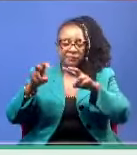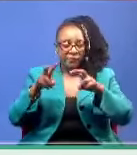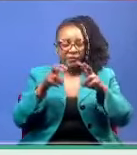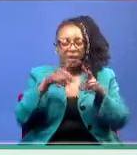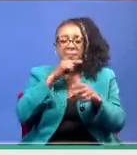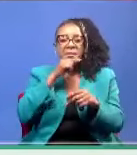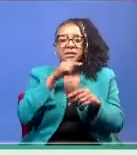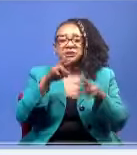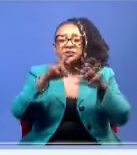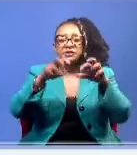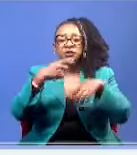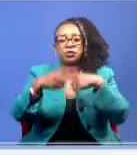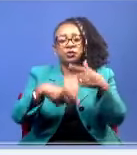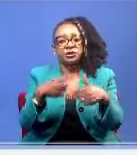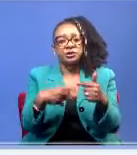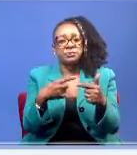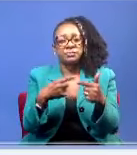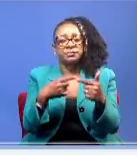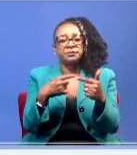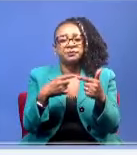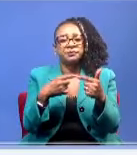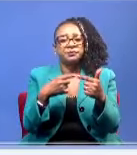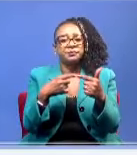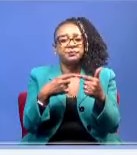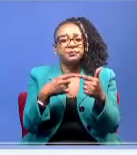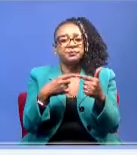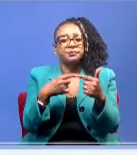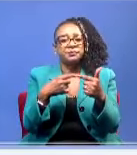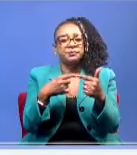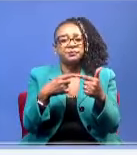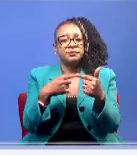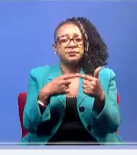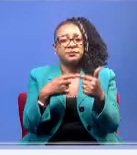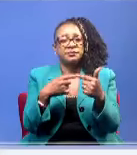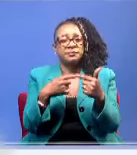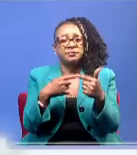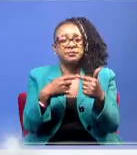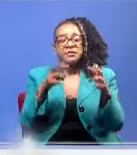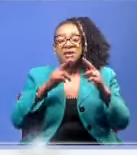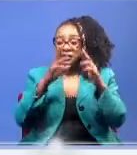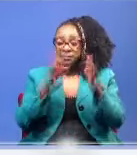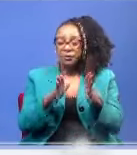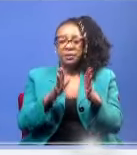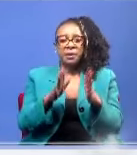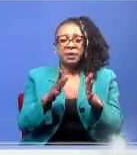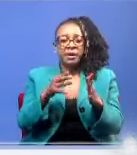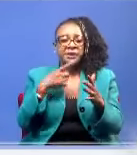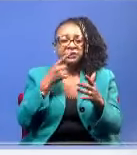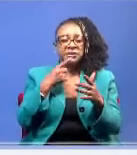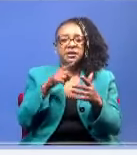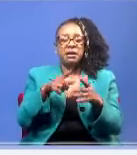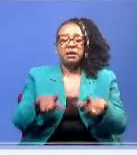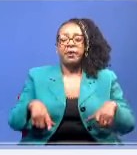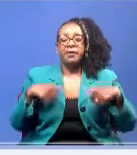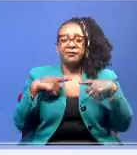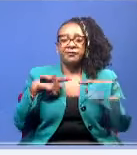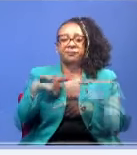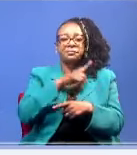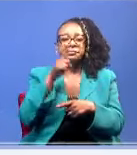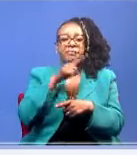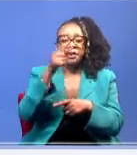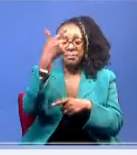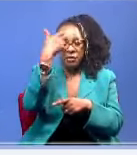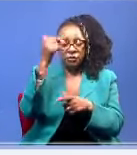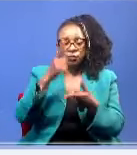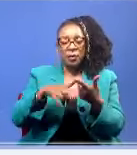and investigations continue. If the respondents lose their lives are in danger due to the offense they are